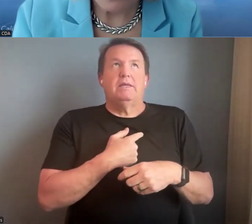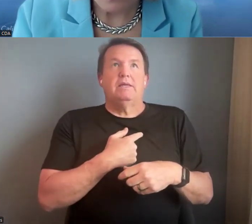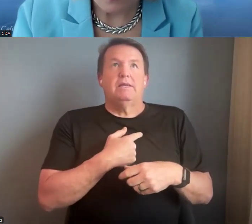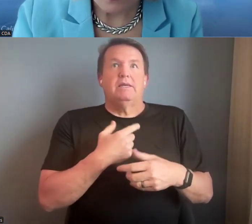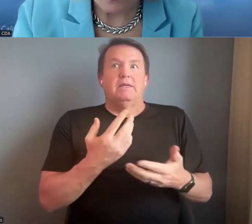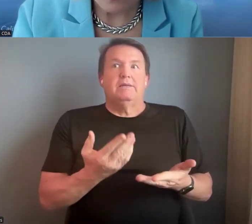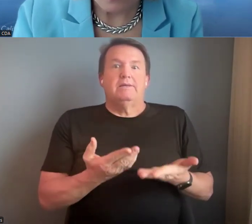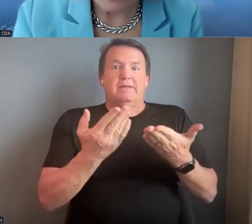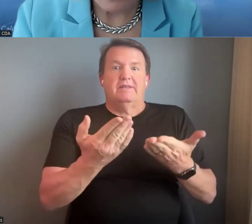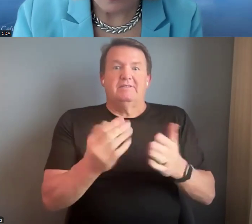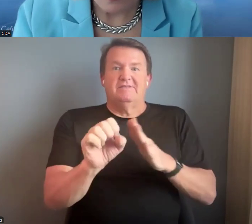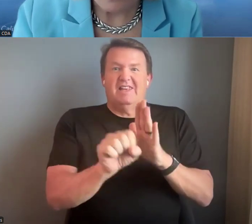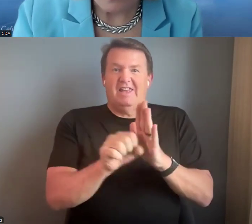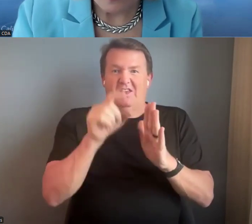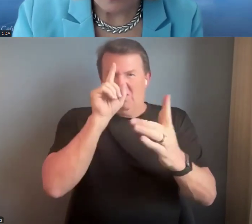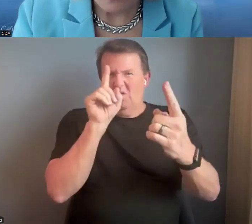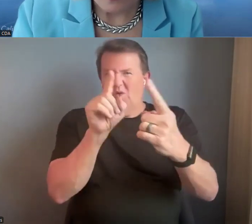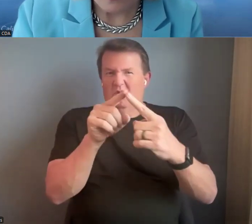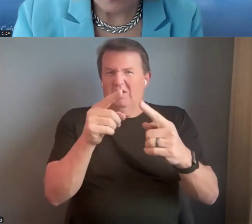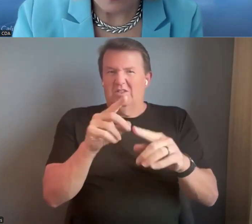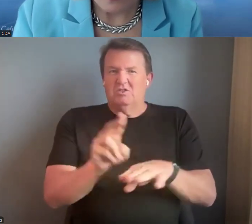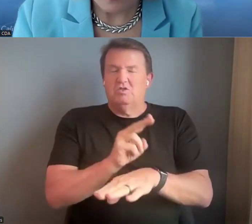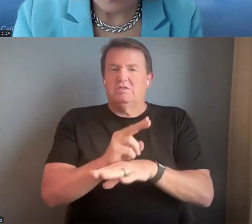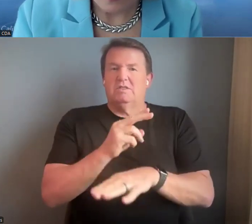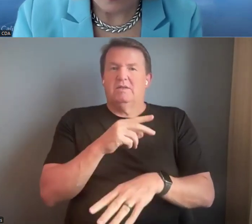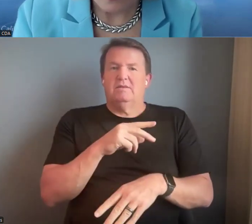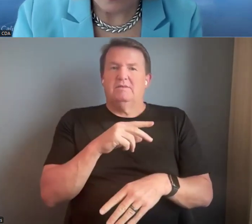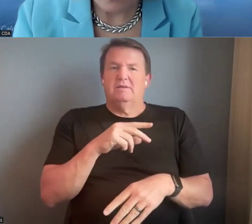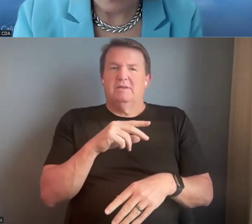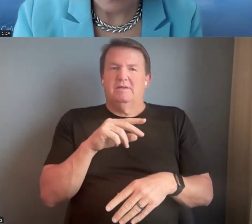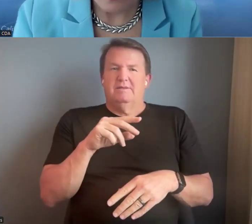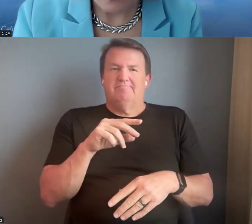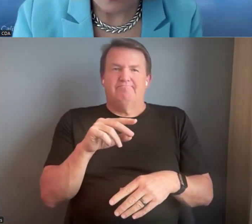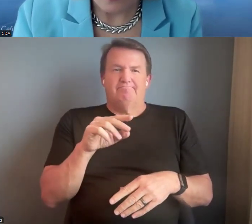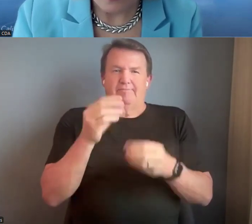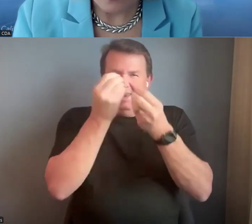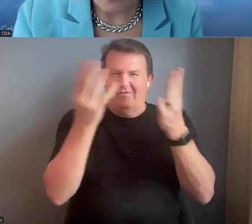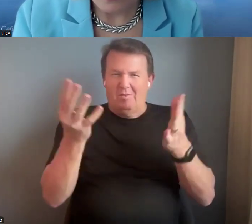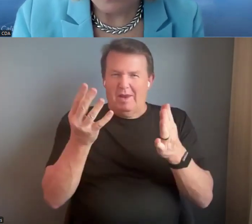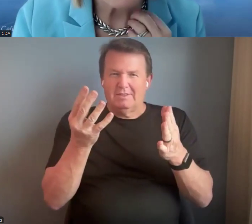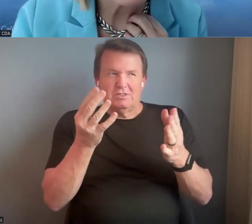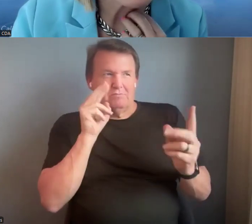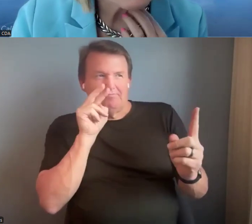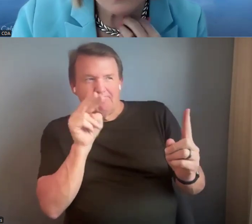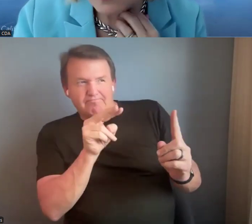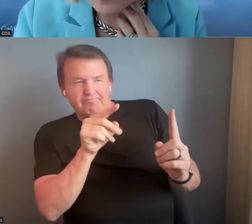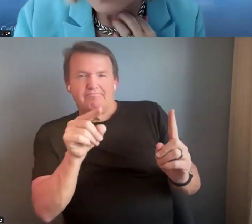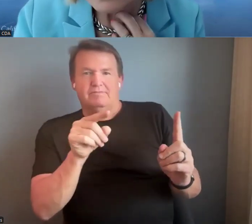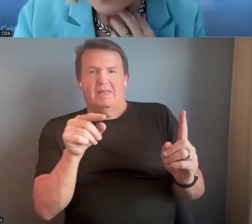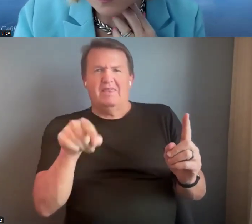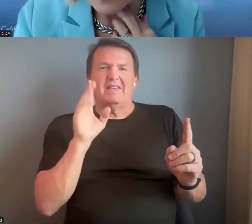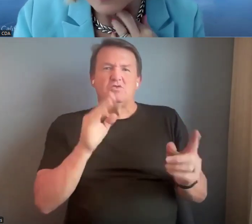using person-centered data lens. I think that's just really important. And I think this would account for the intersections of